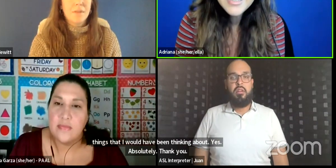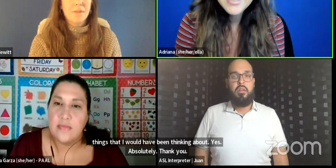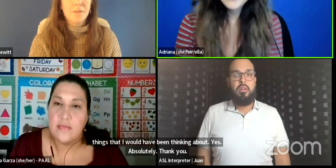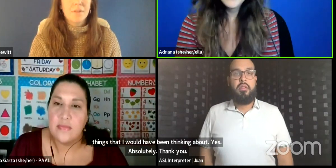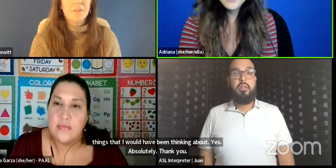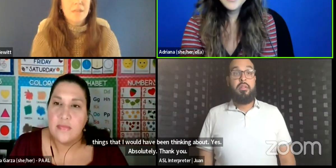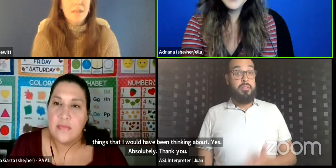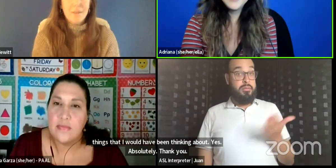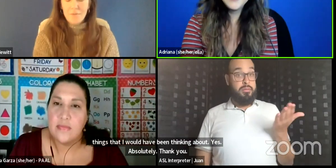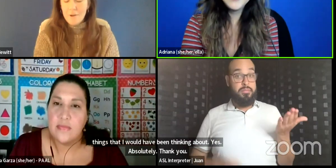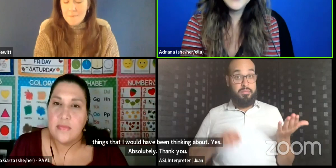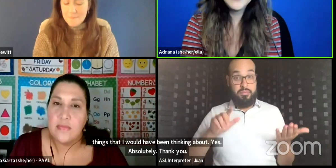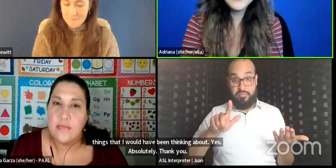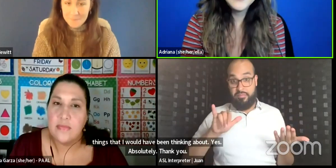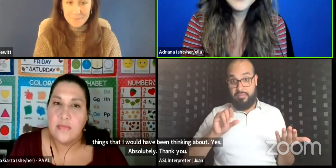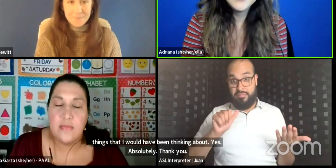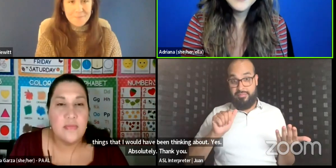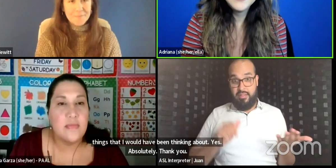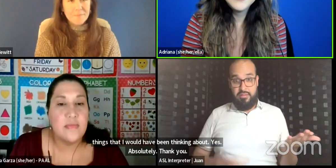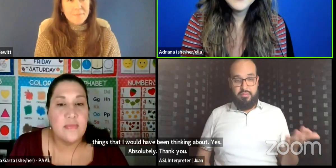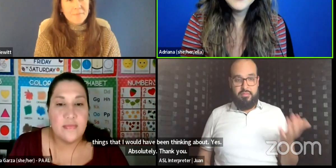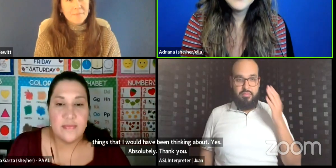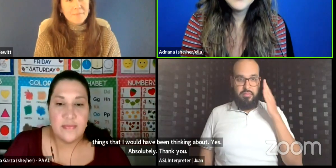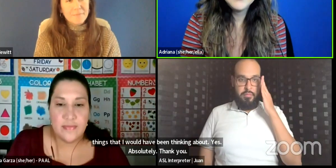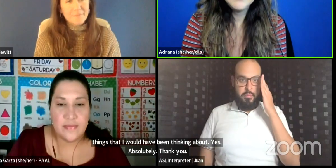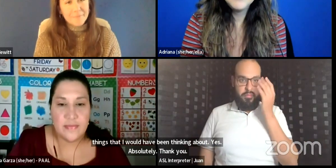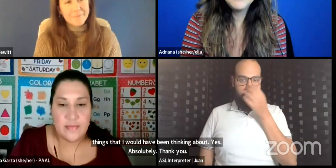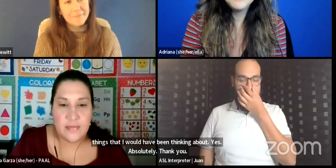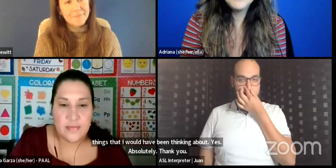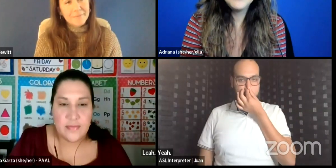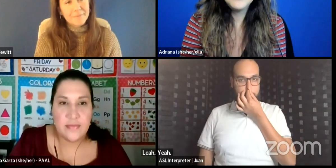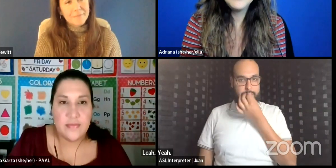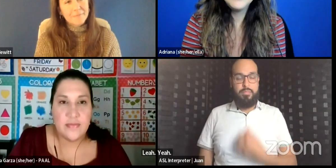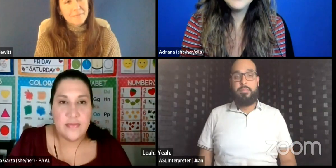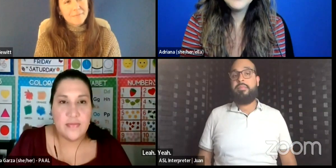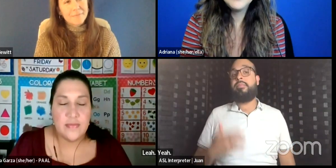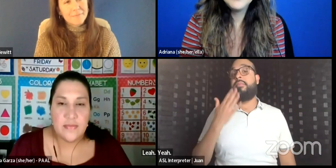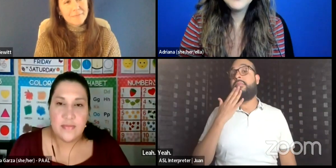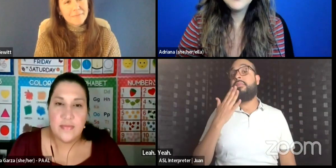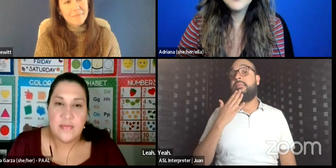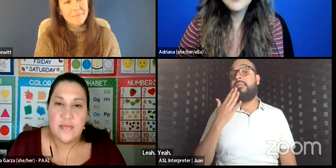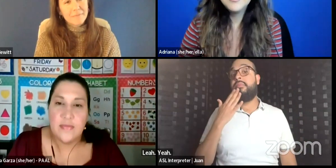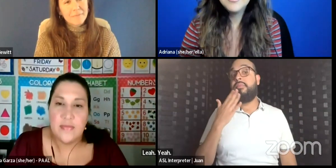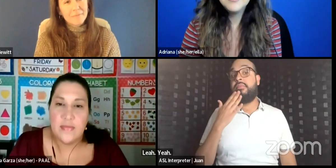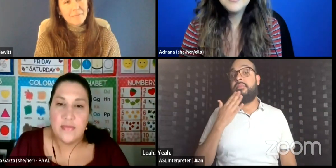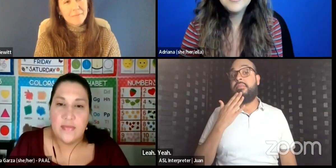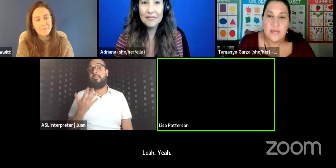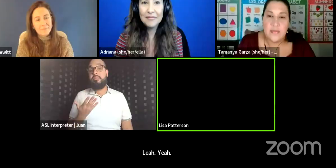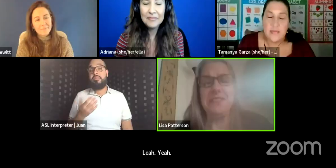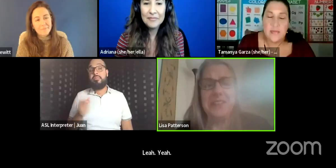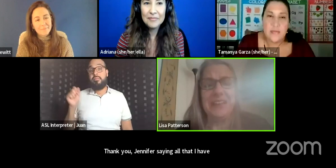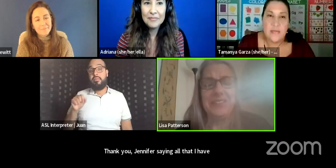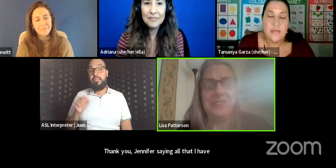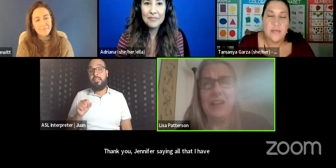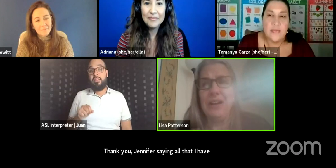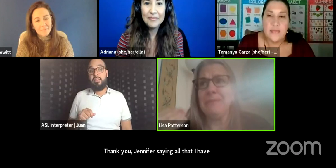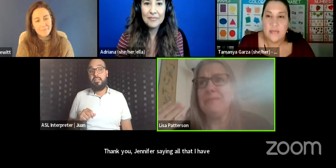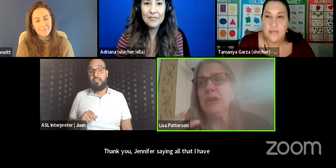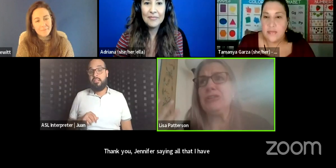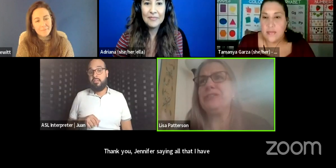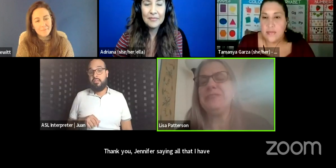Lisa. Yeah, go for it. Thank you, Adriana, for saying all that. I really feel